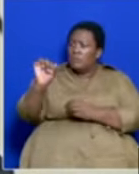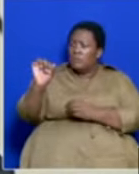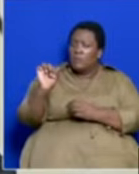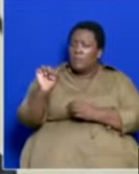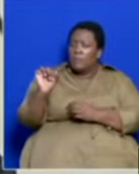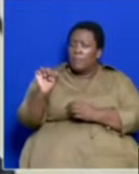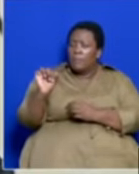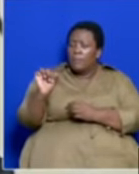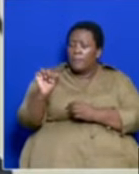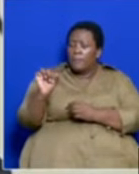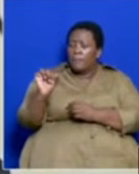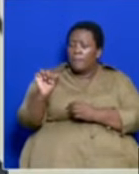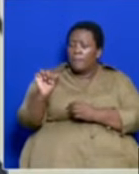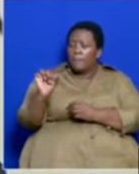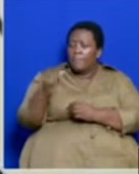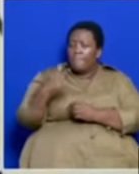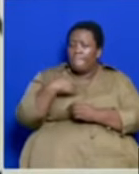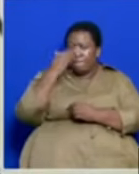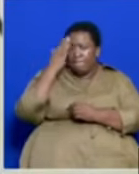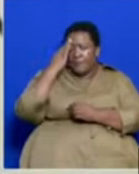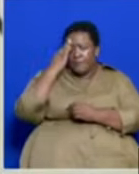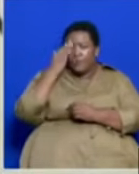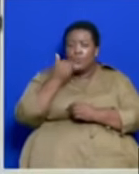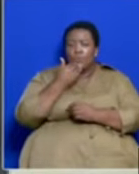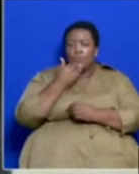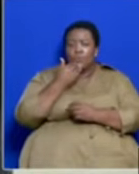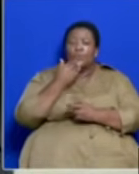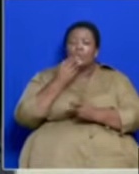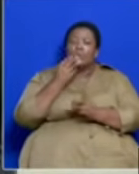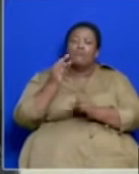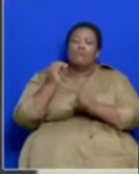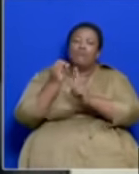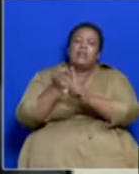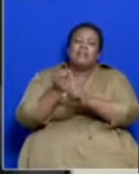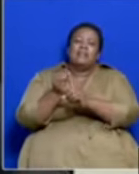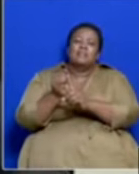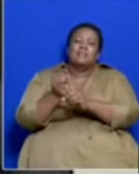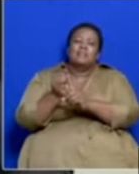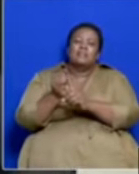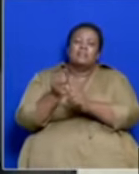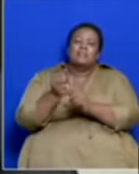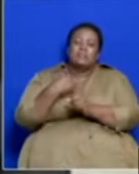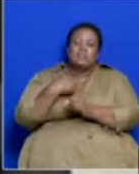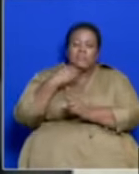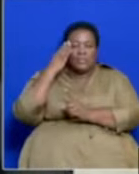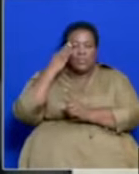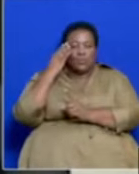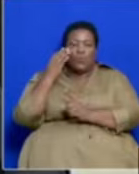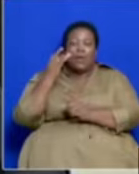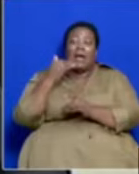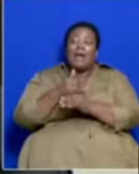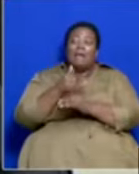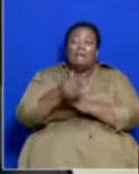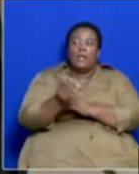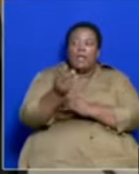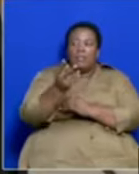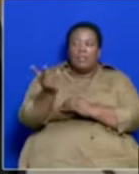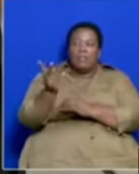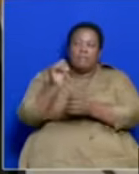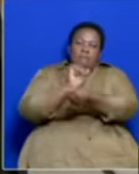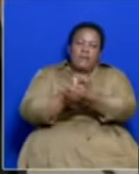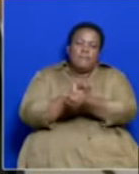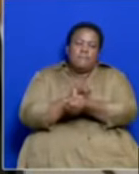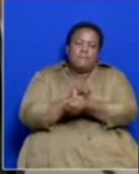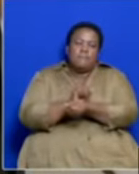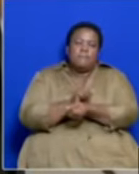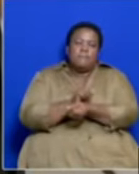I know him as Julius Mkwanaze after their arrest in Benoni case. Okay.